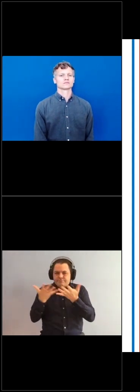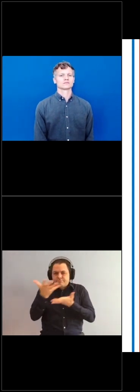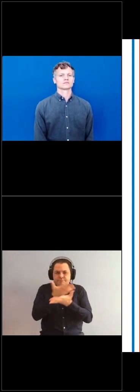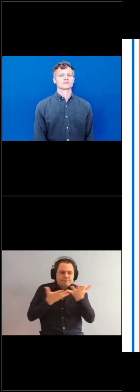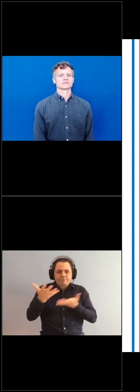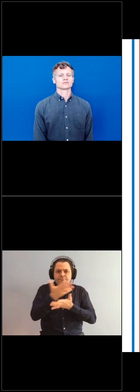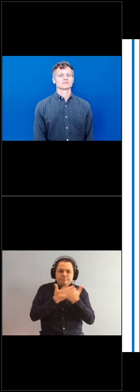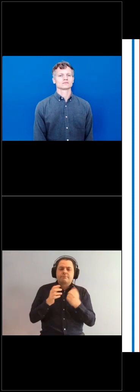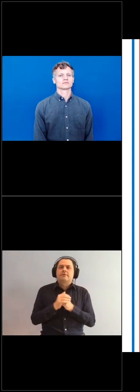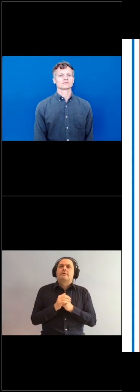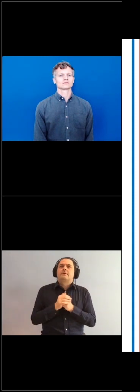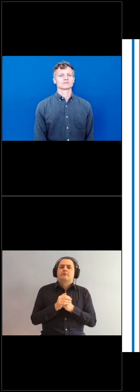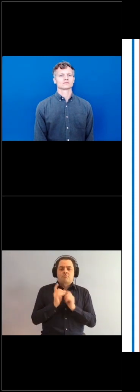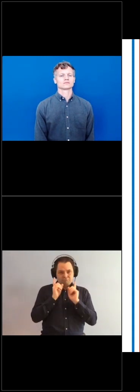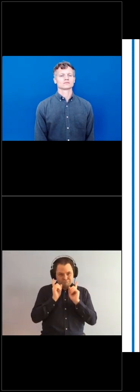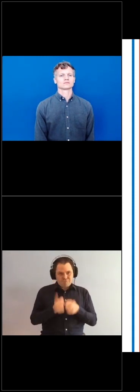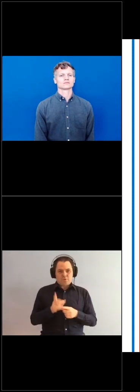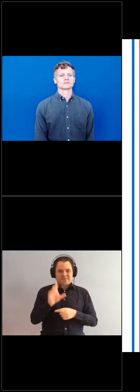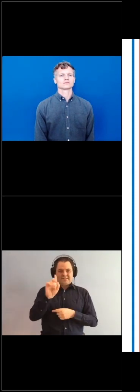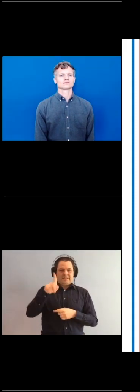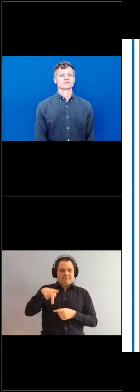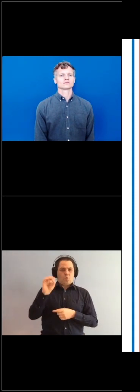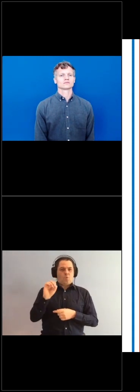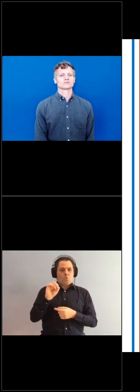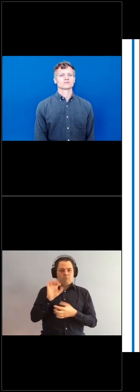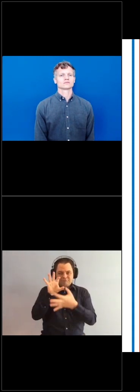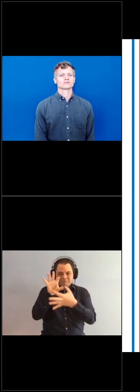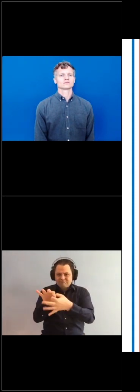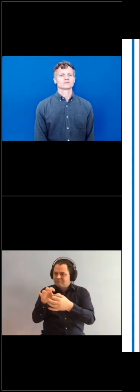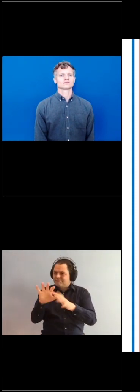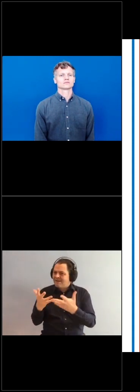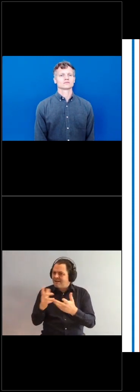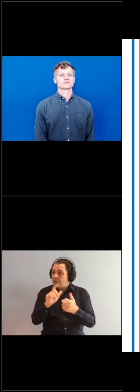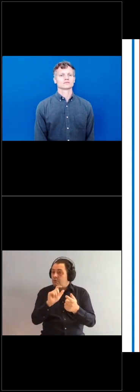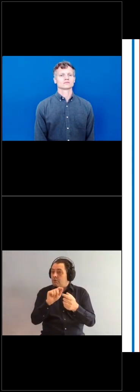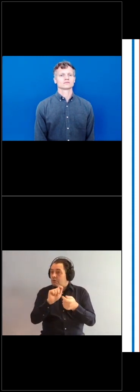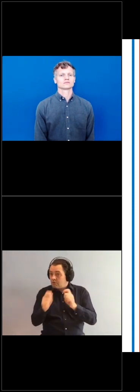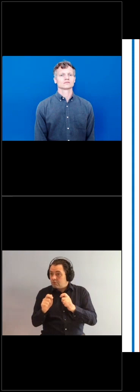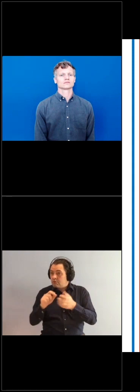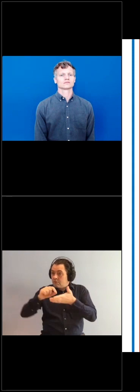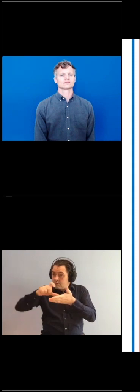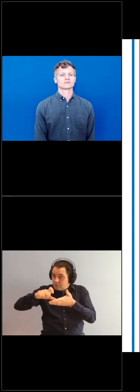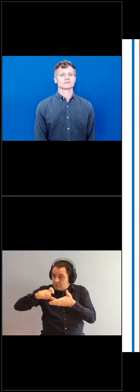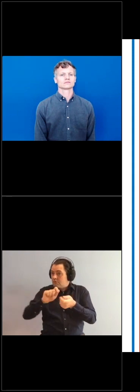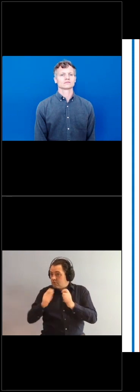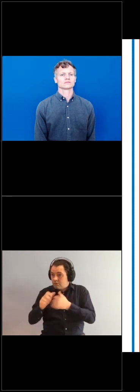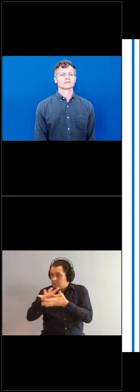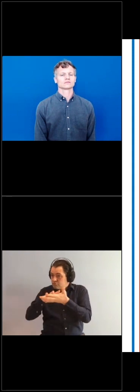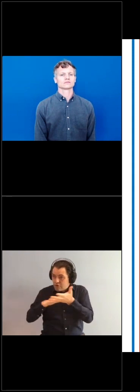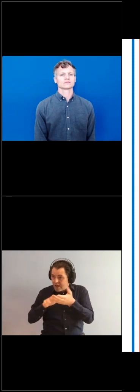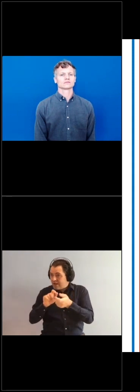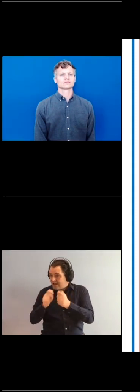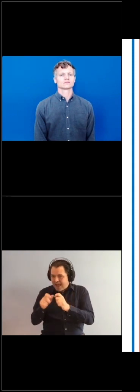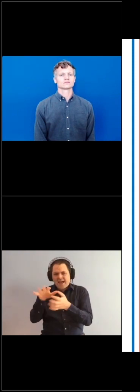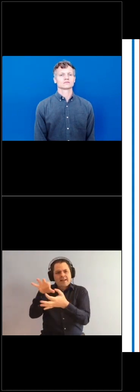of engaging with the disability movement and ensuring messages are appropriate for the local